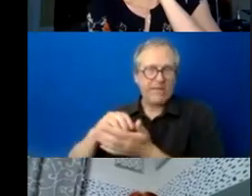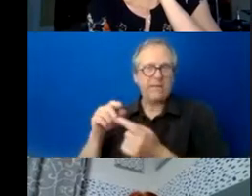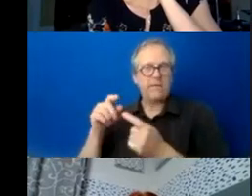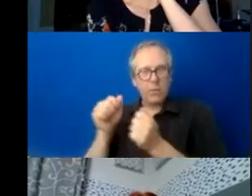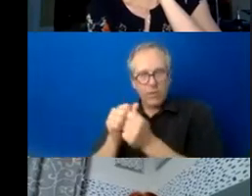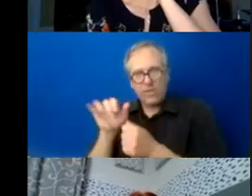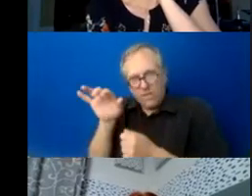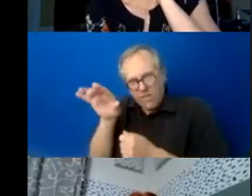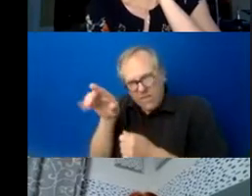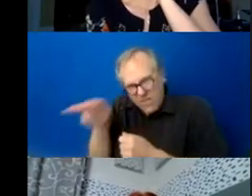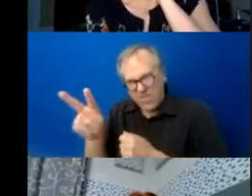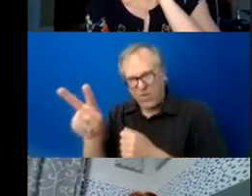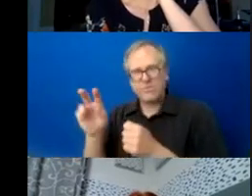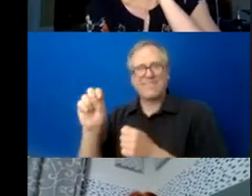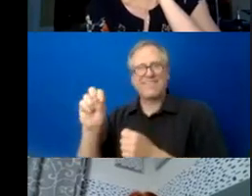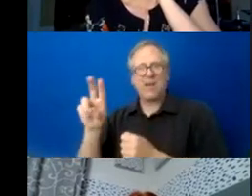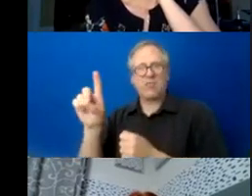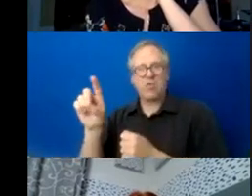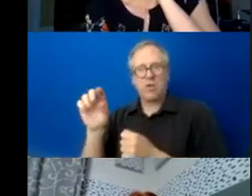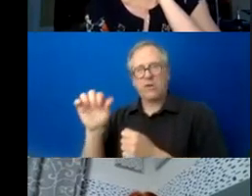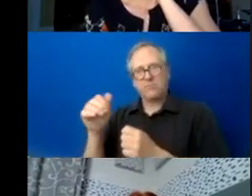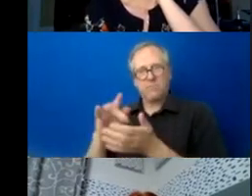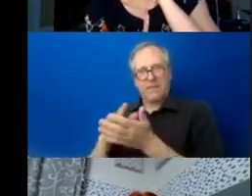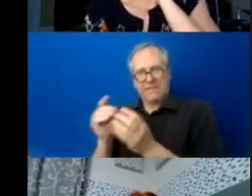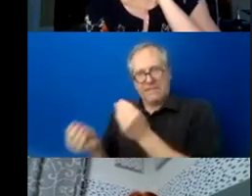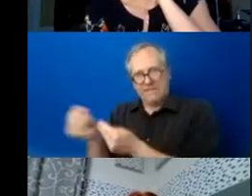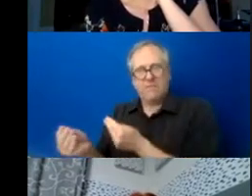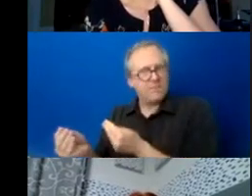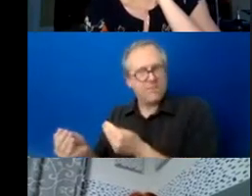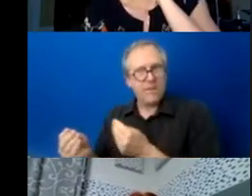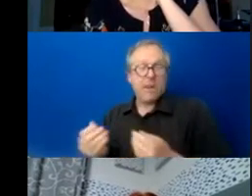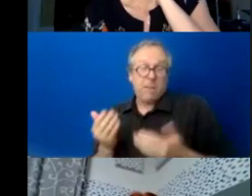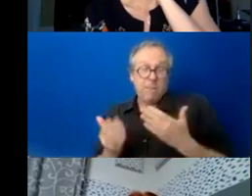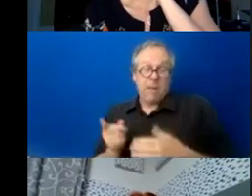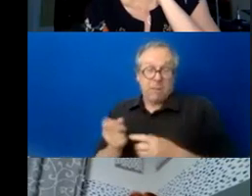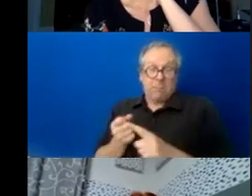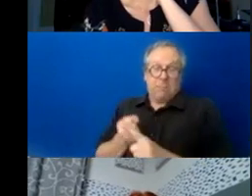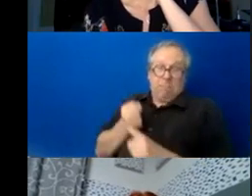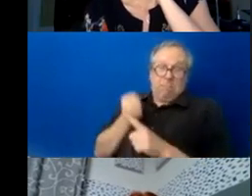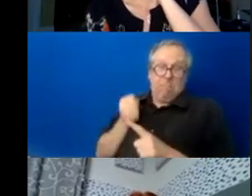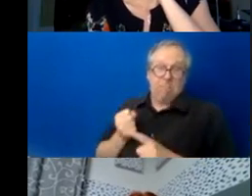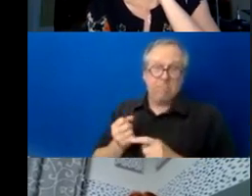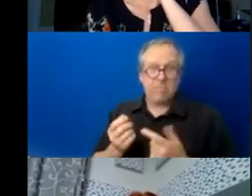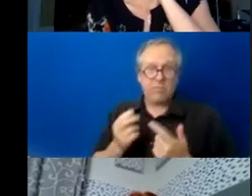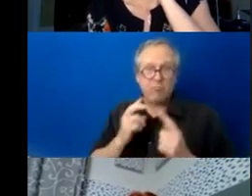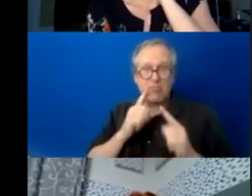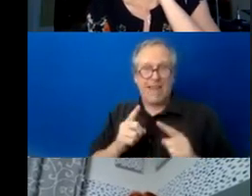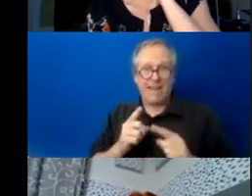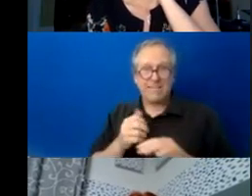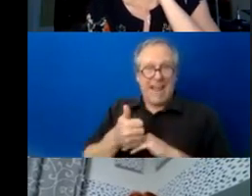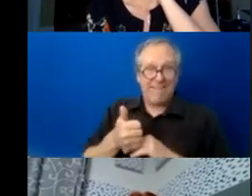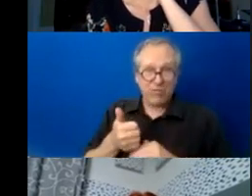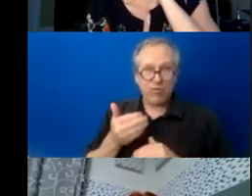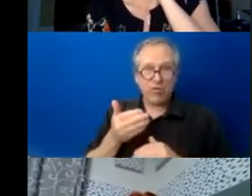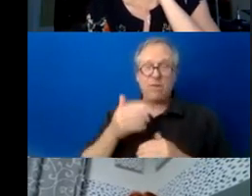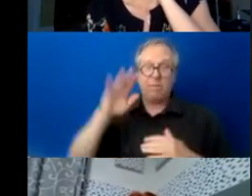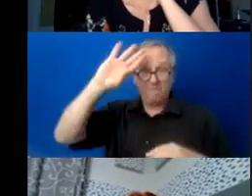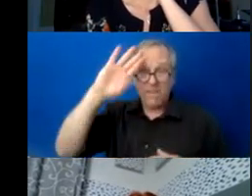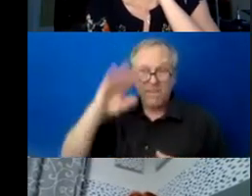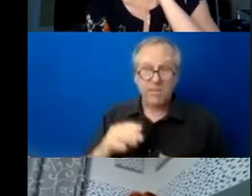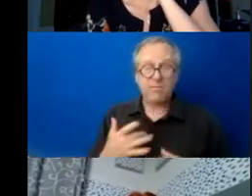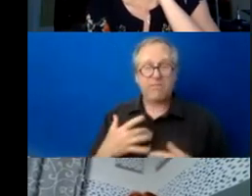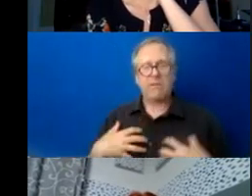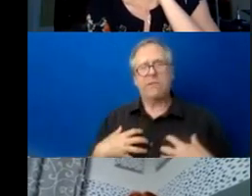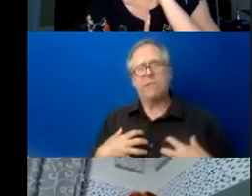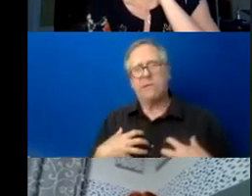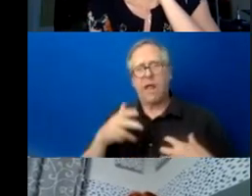immunosuppressed and the steroids. Might have a bit more of what I would call like a reaction afterwards, like might have the fever or might feel a little bit